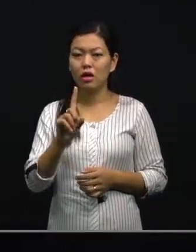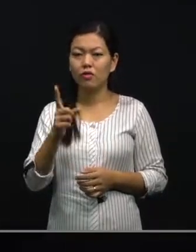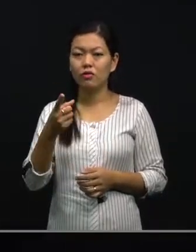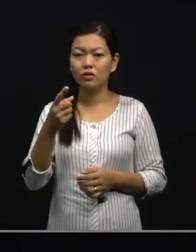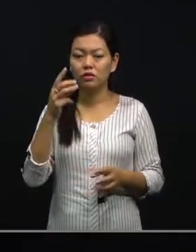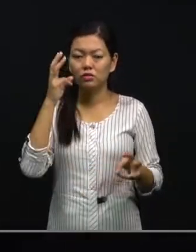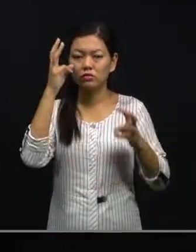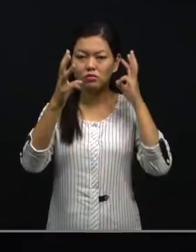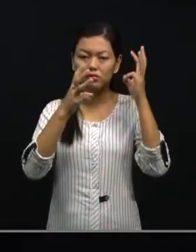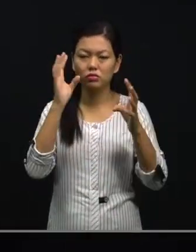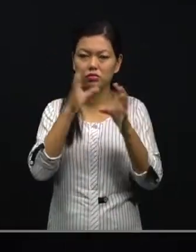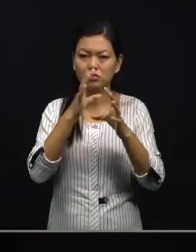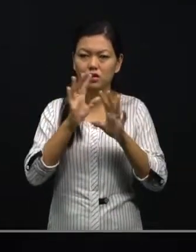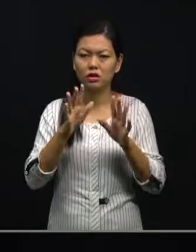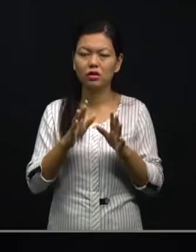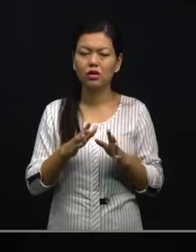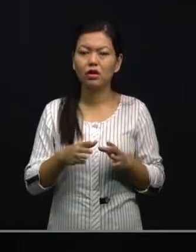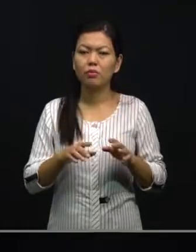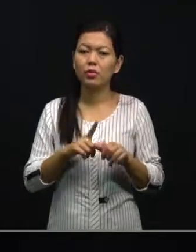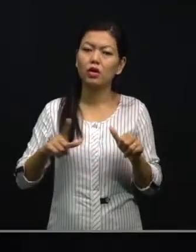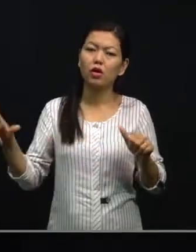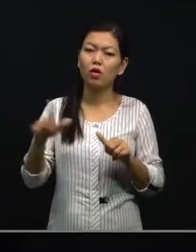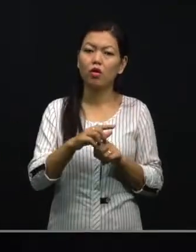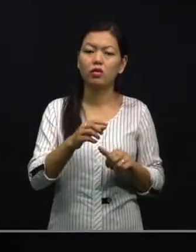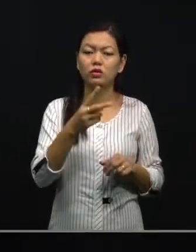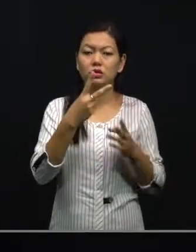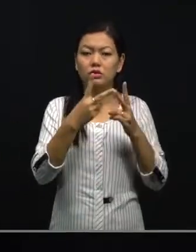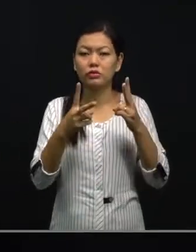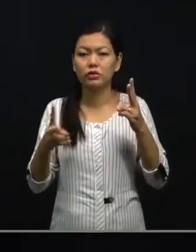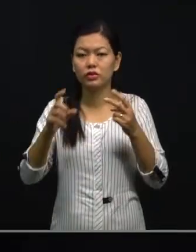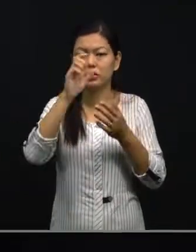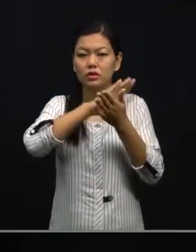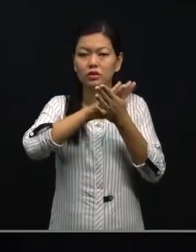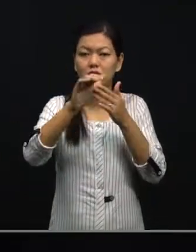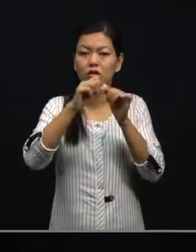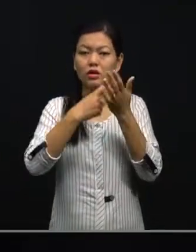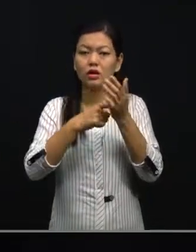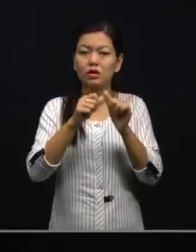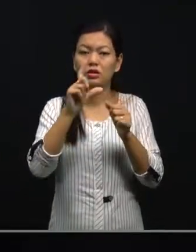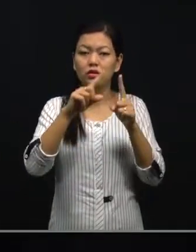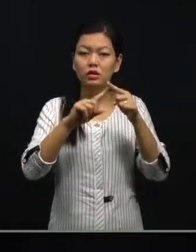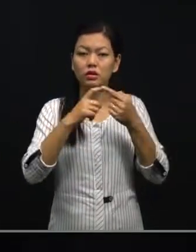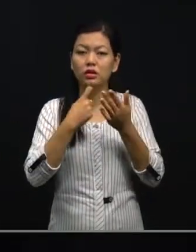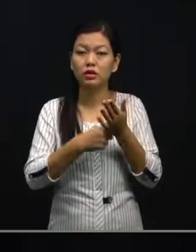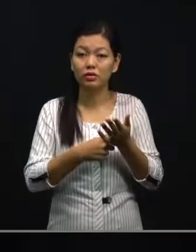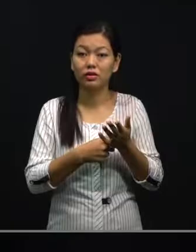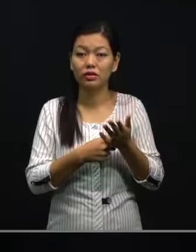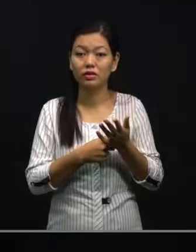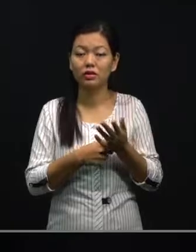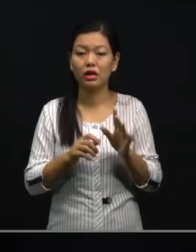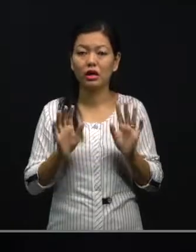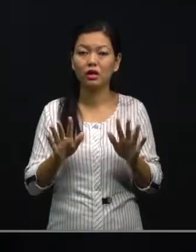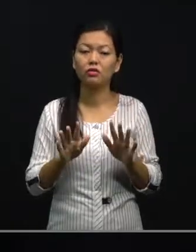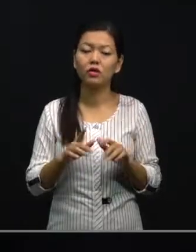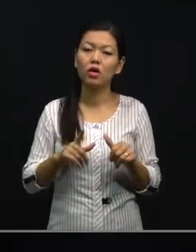knave of diamonds. So the way he terrorized, the kind of victims that he chooses are those people who had committed certain crimes, and this